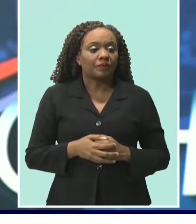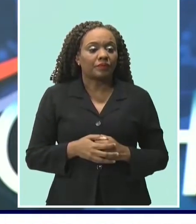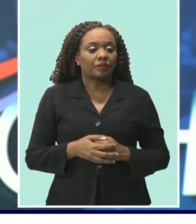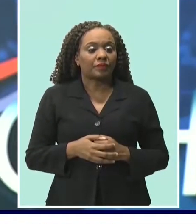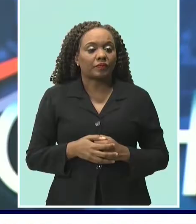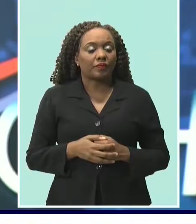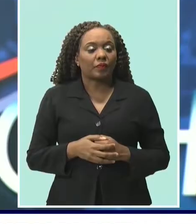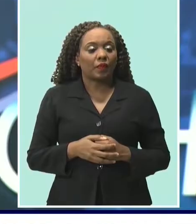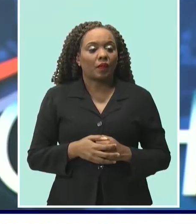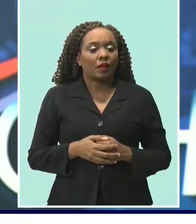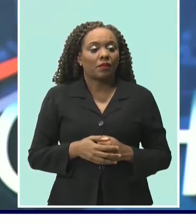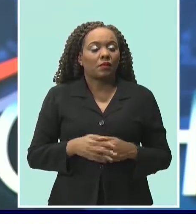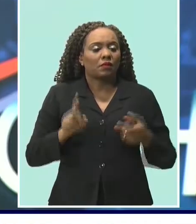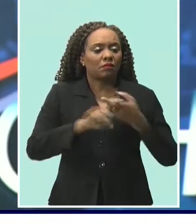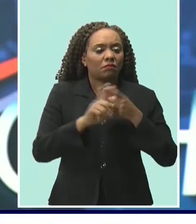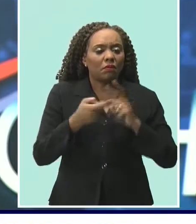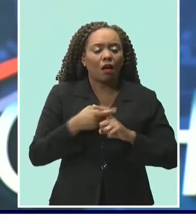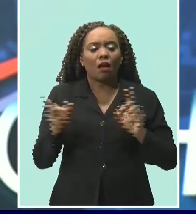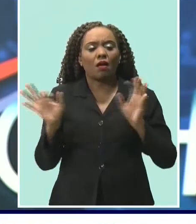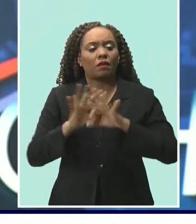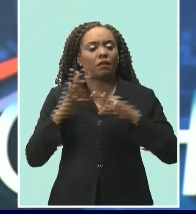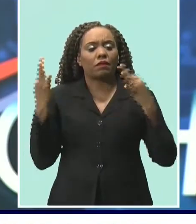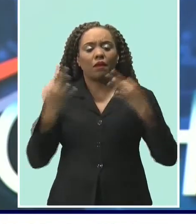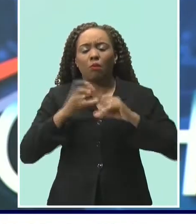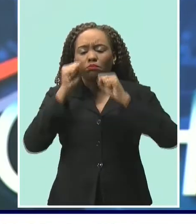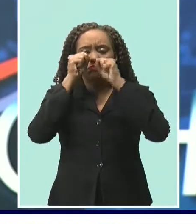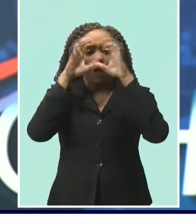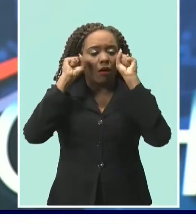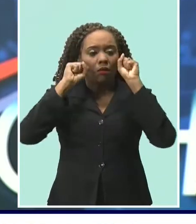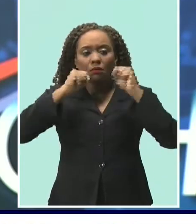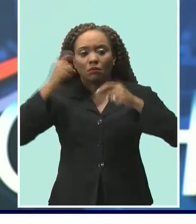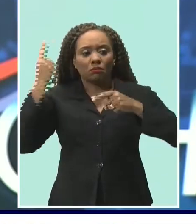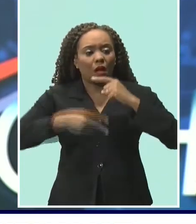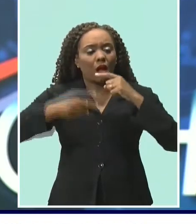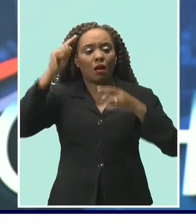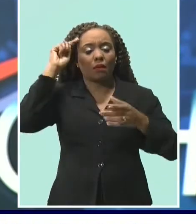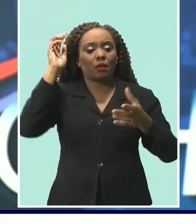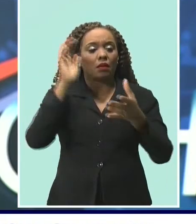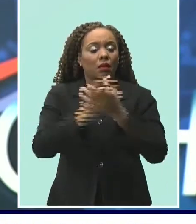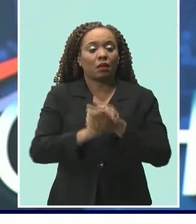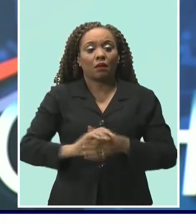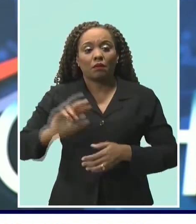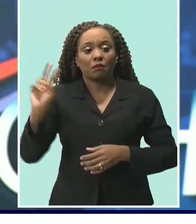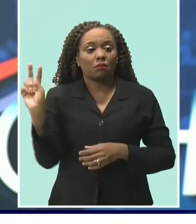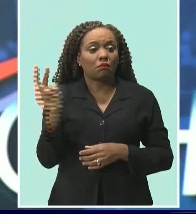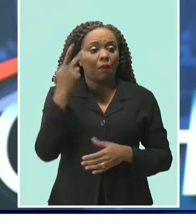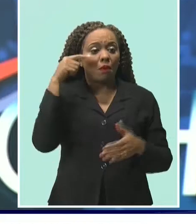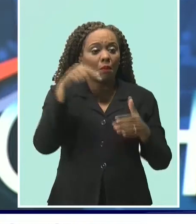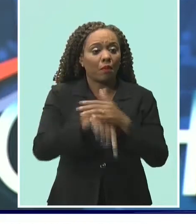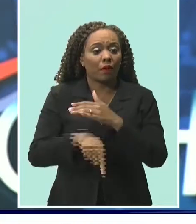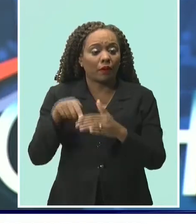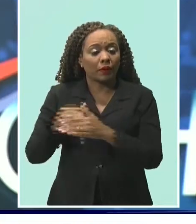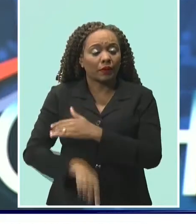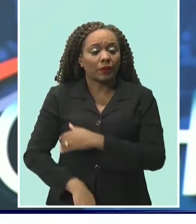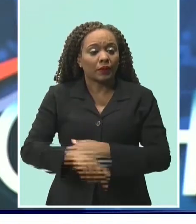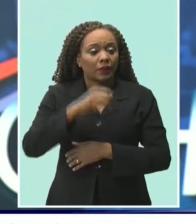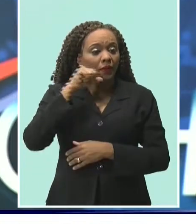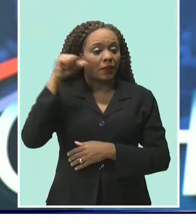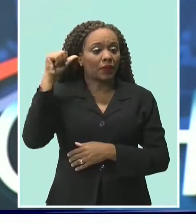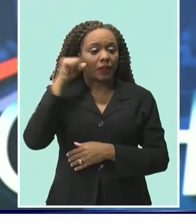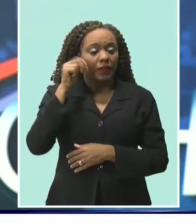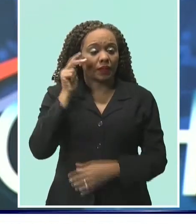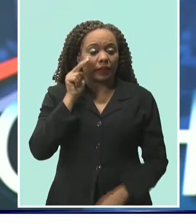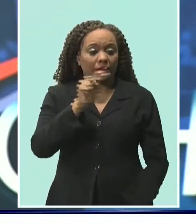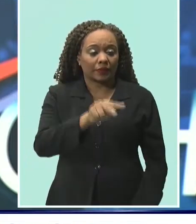Now, meanwhile, close friends and family members are still in a state of disbelief following that double murder yesterday. Sharika